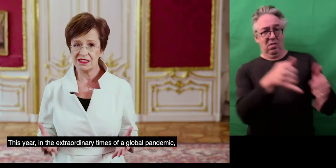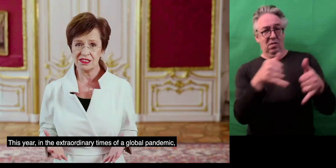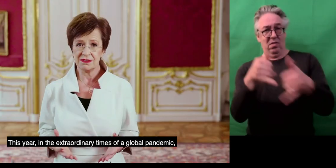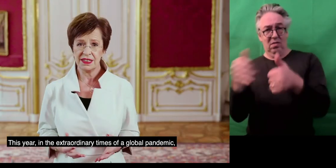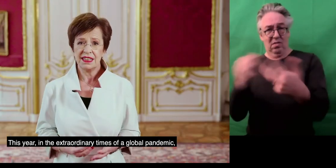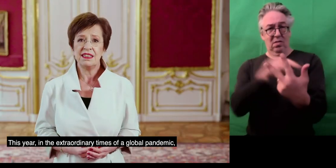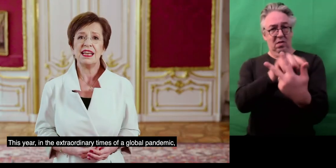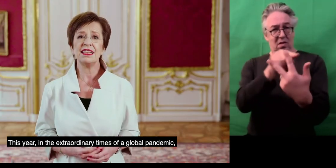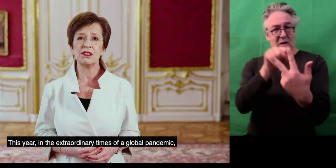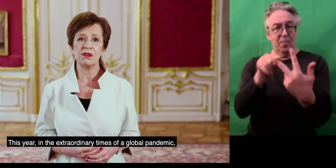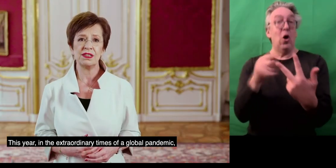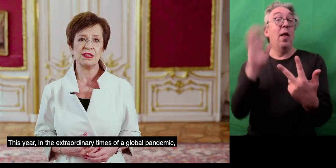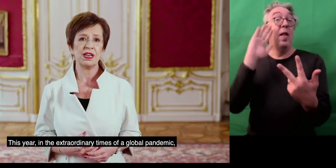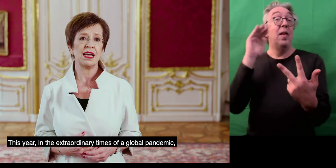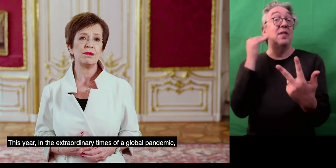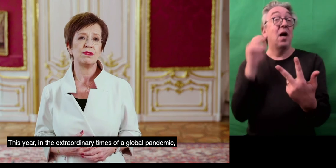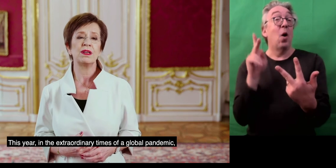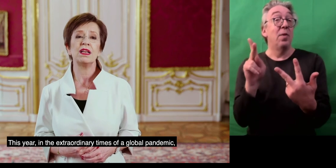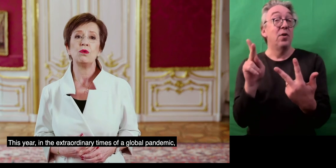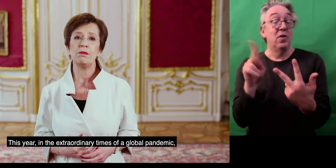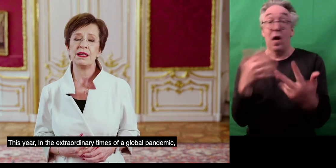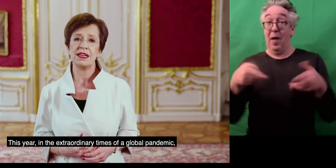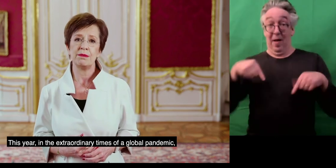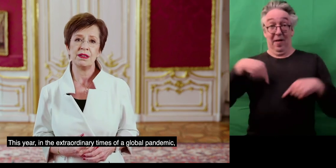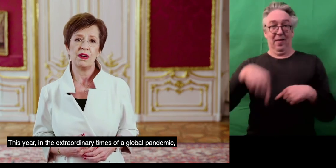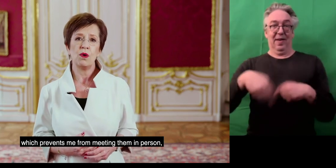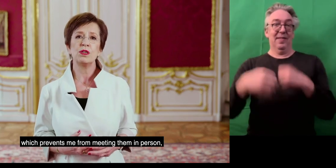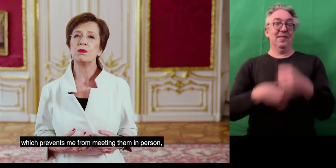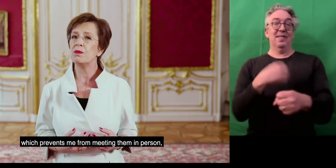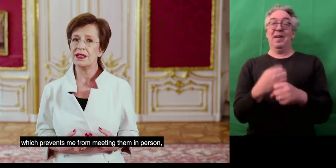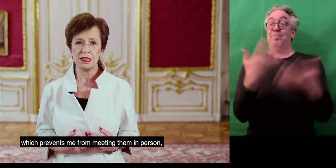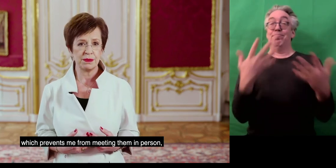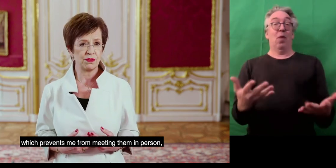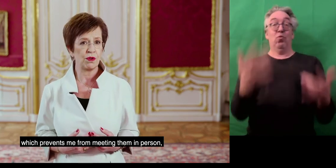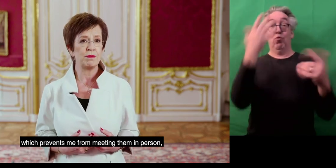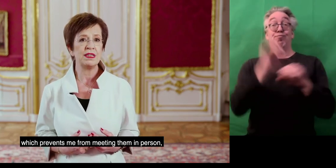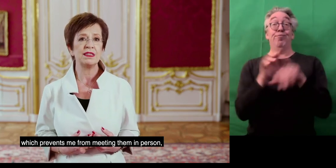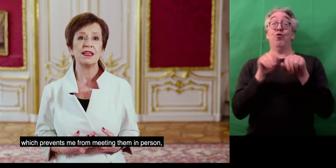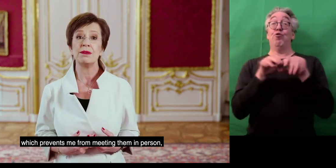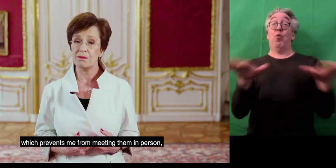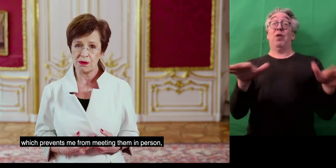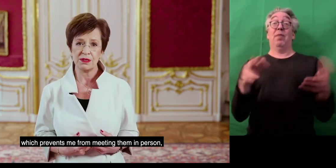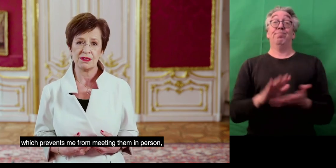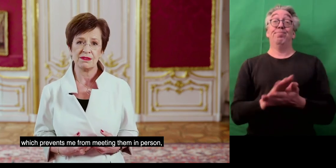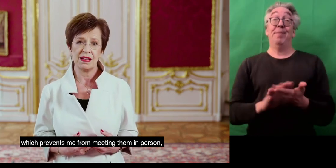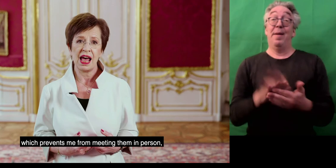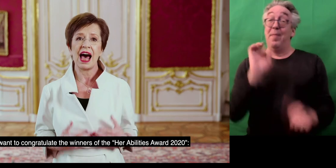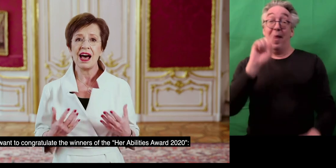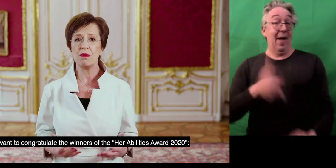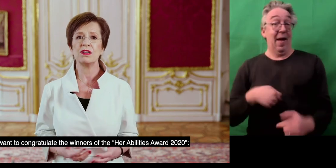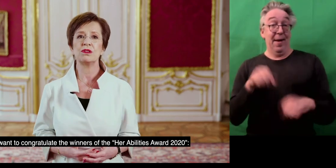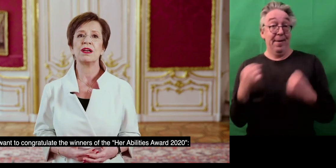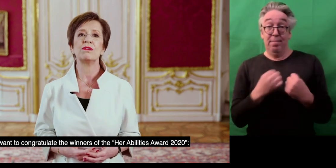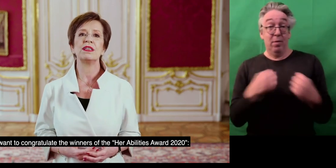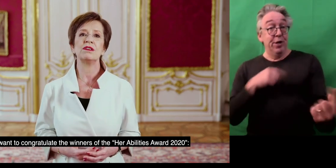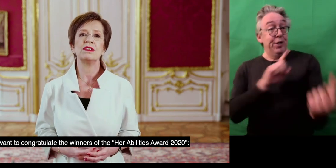This year, in the extraordinary times of a global pandemic, which prevents me from meeting them in person, I